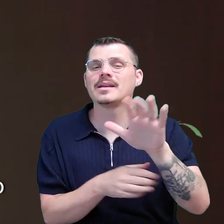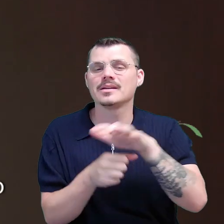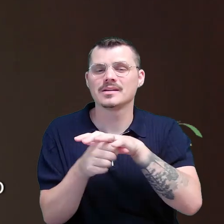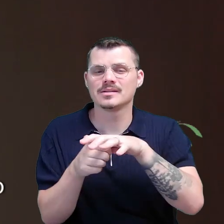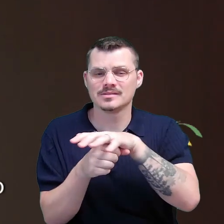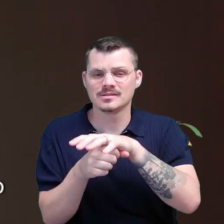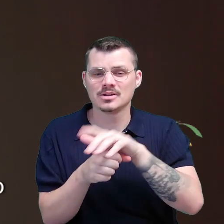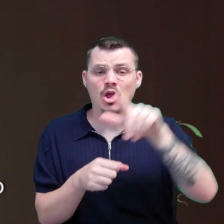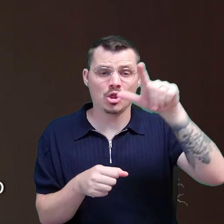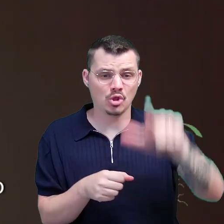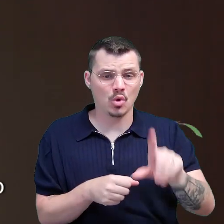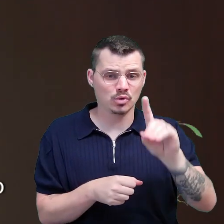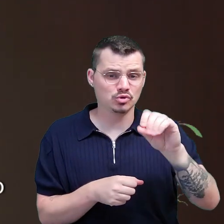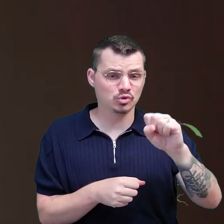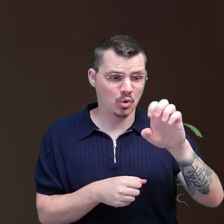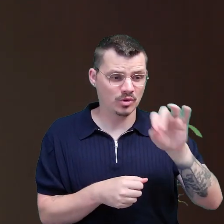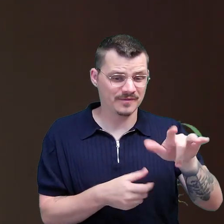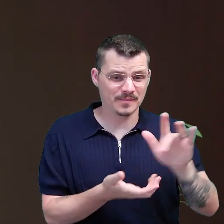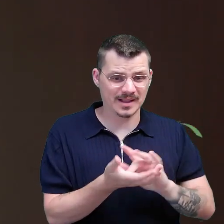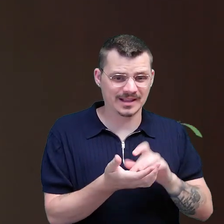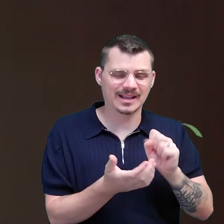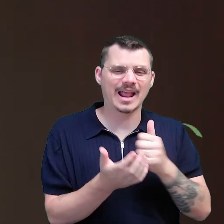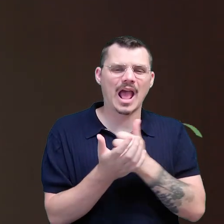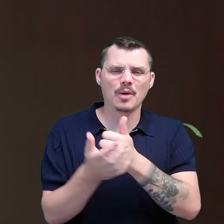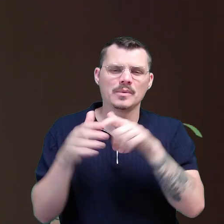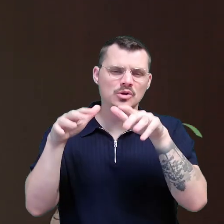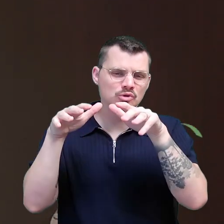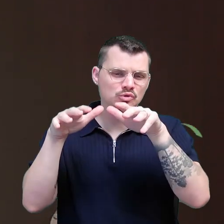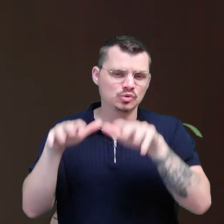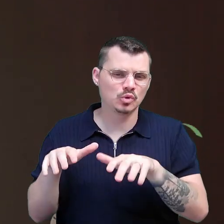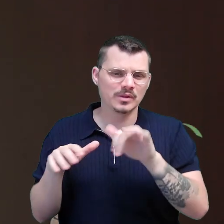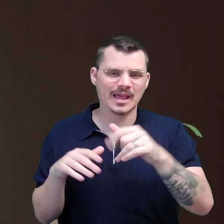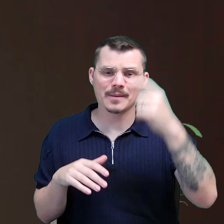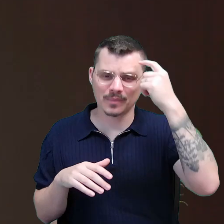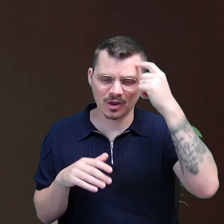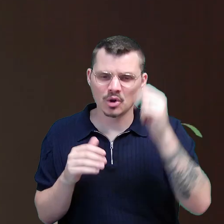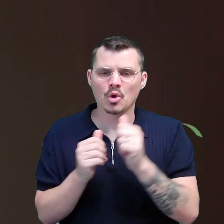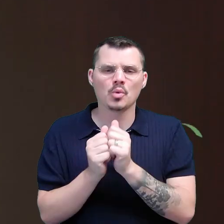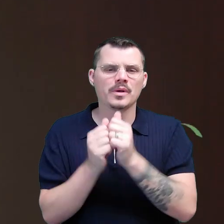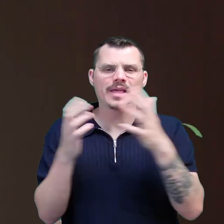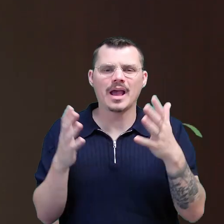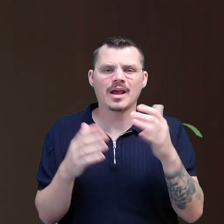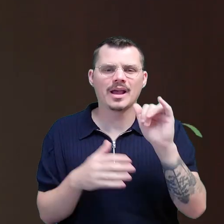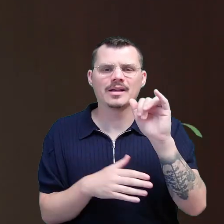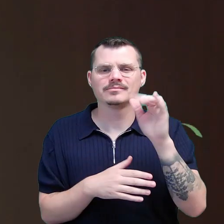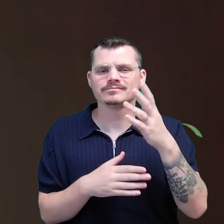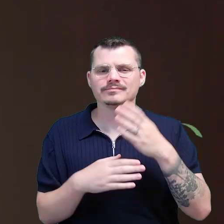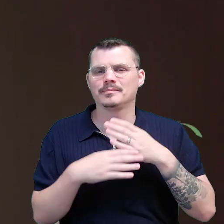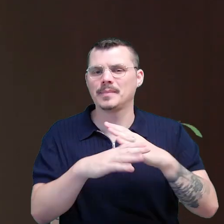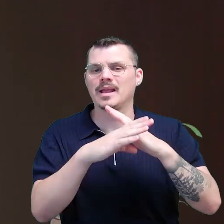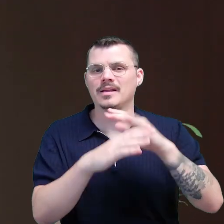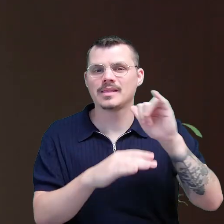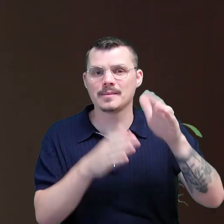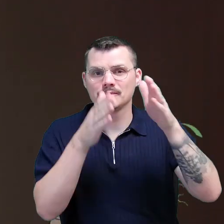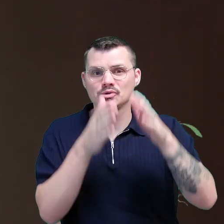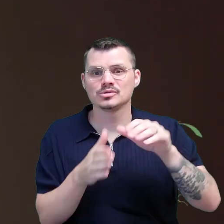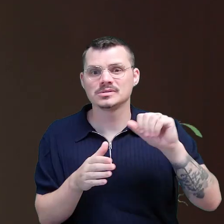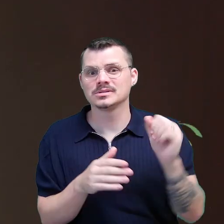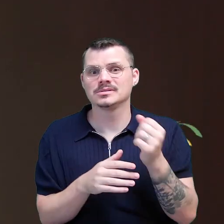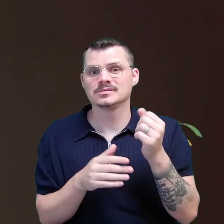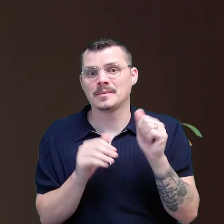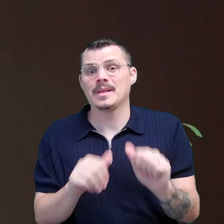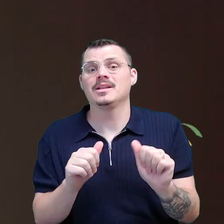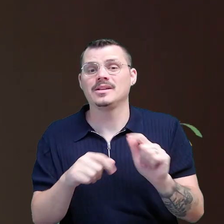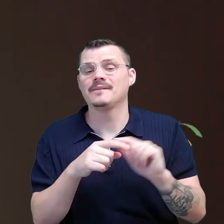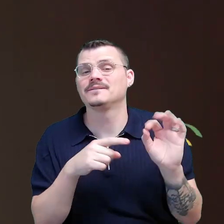Low doses of those medicines can help soothe that part of the brain without impairing the person's ability to